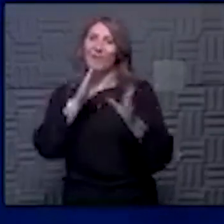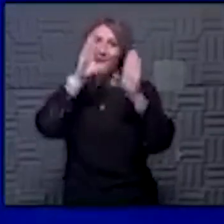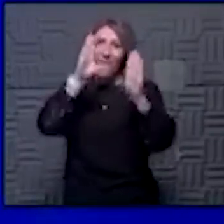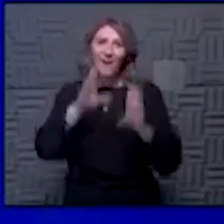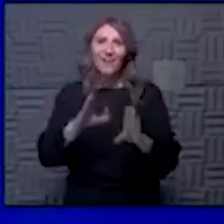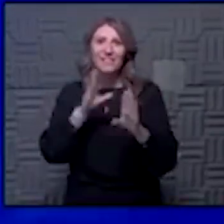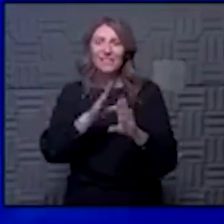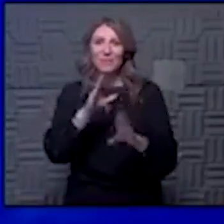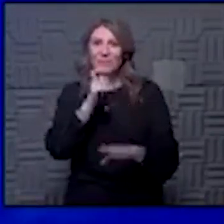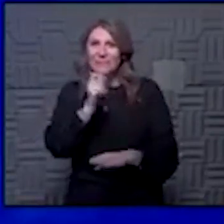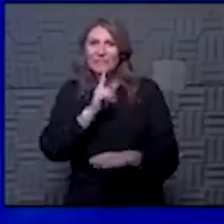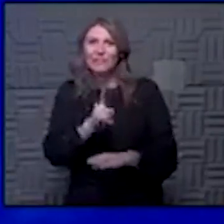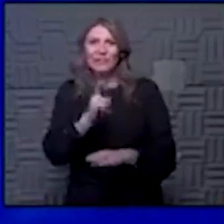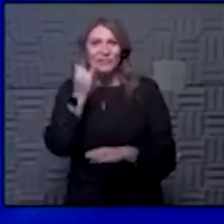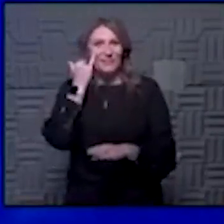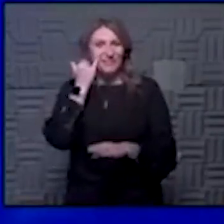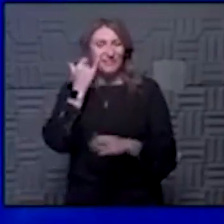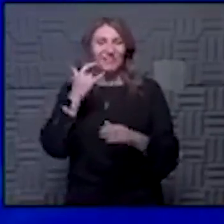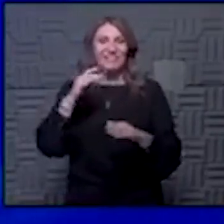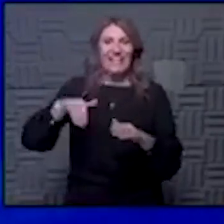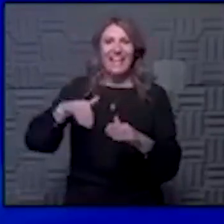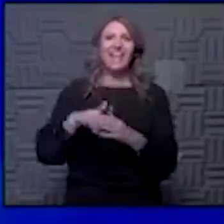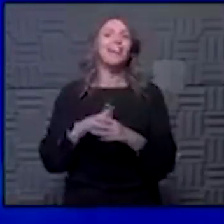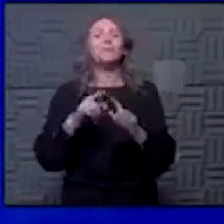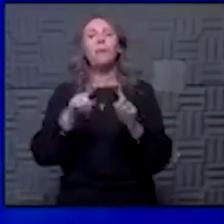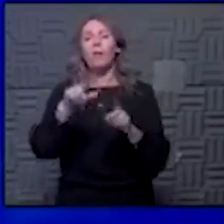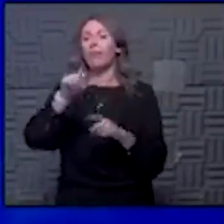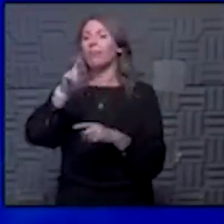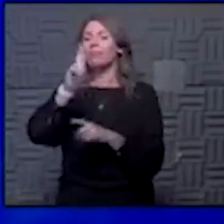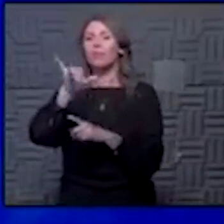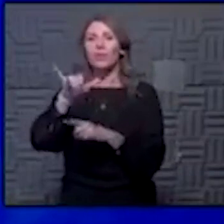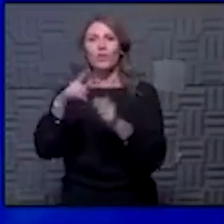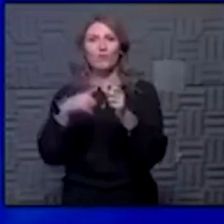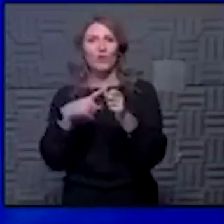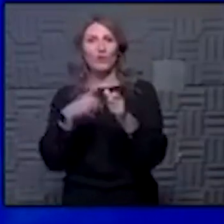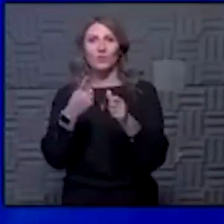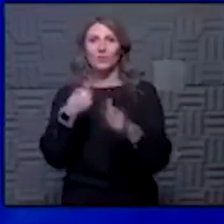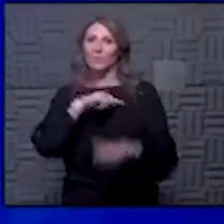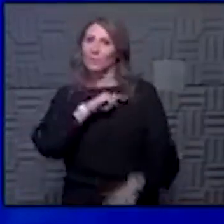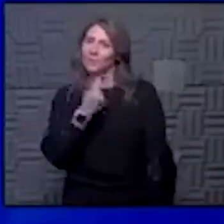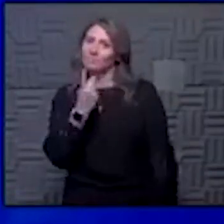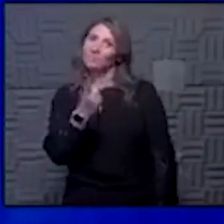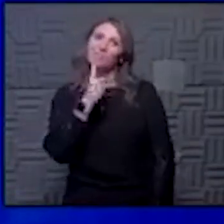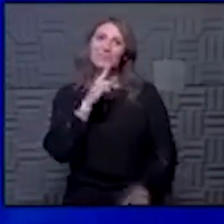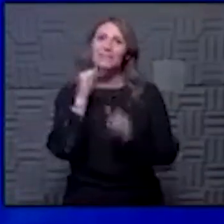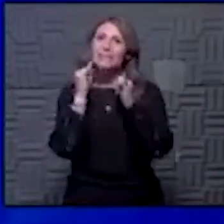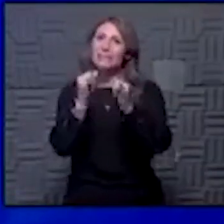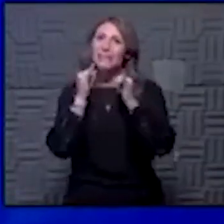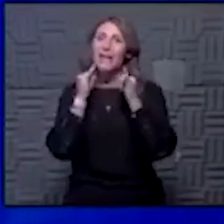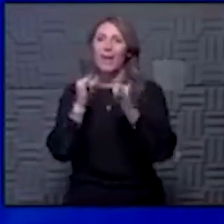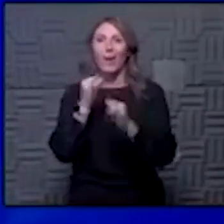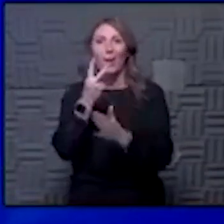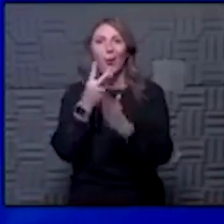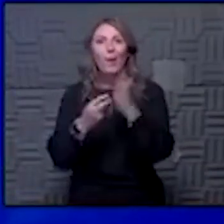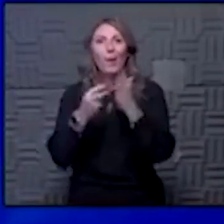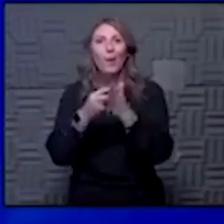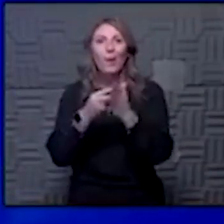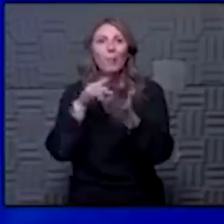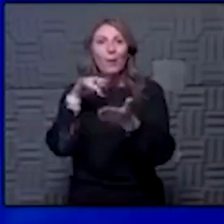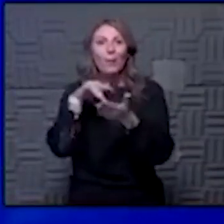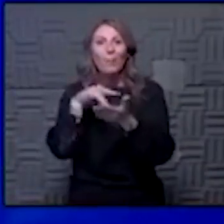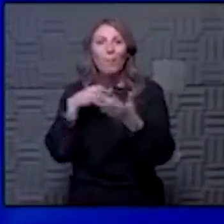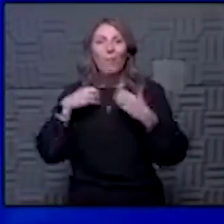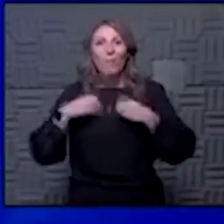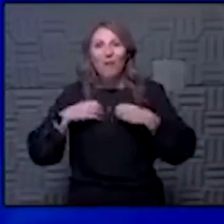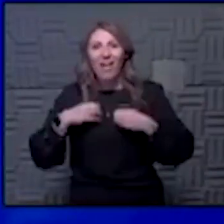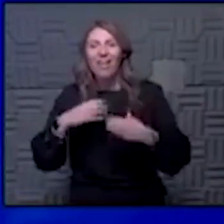right. Wasn't sure if you were there. So first of all, I'm going to go with you, Larry, because you and I are a lot alike. We're both pulmonologists, and we're about the same age,